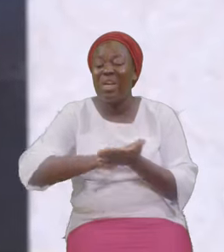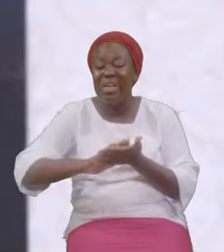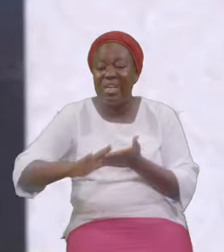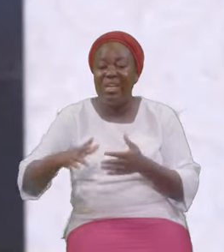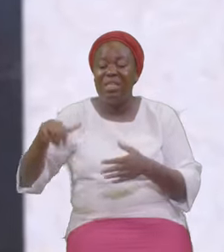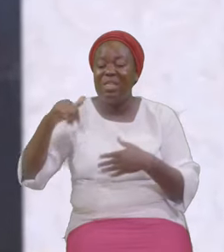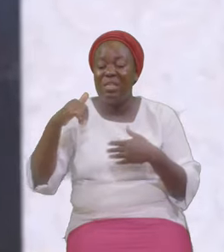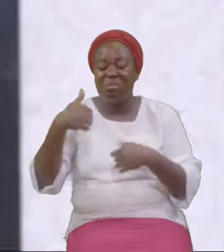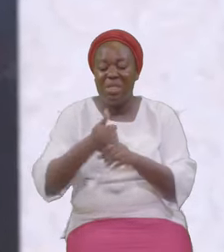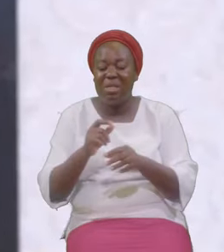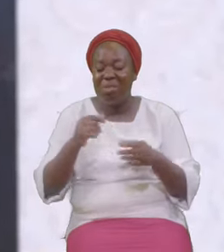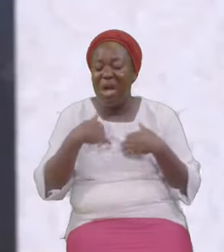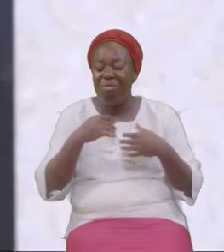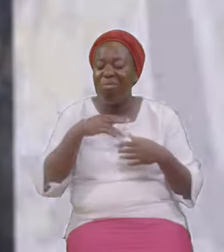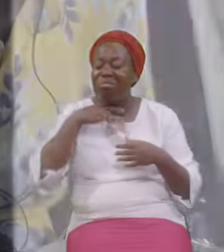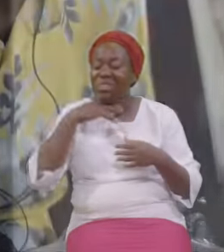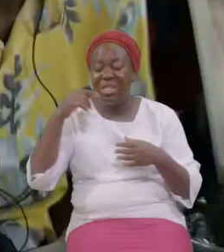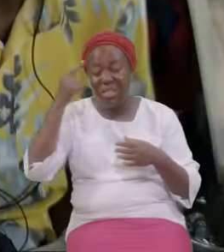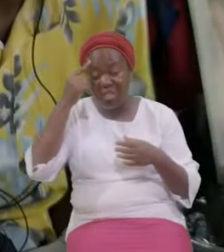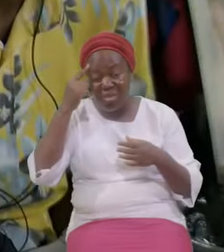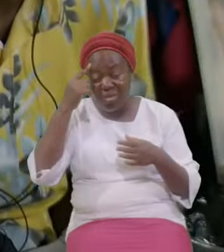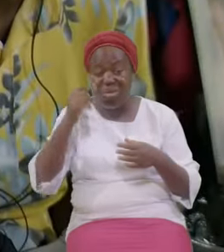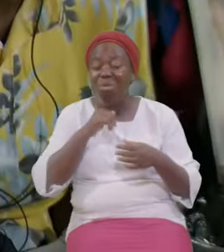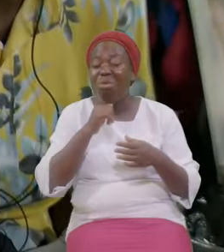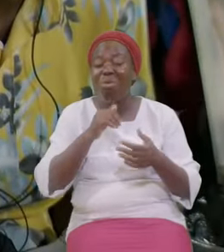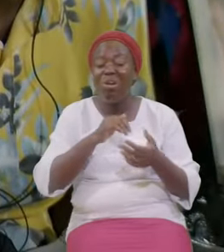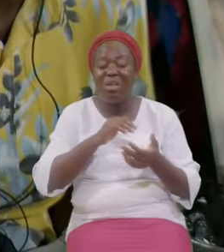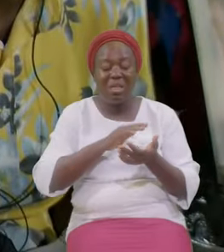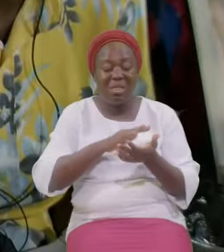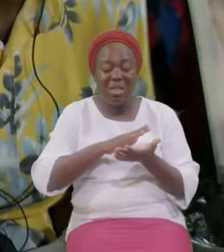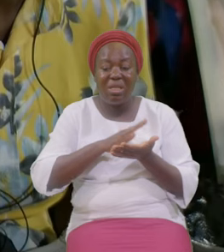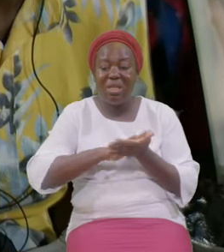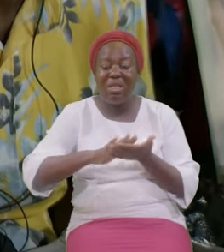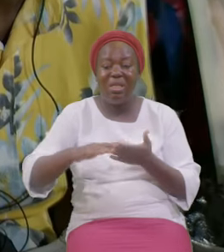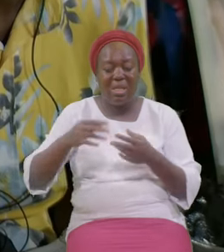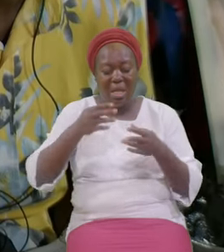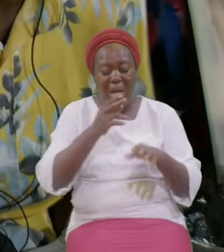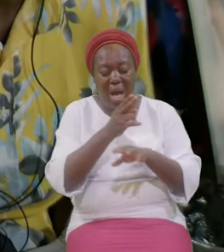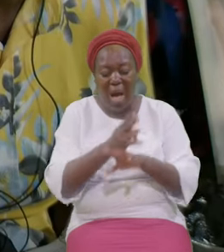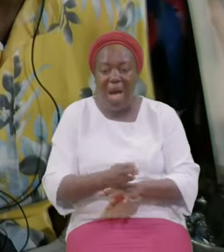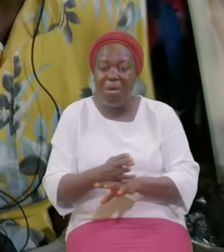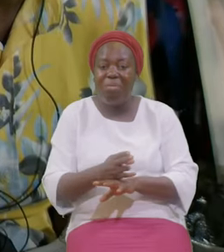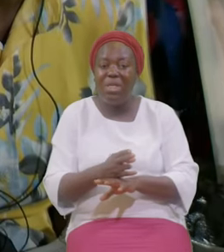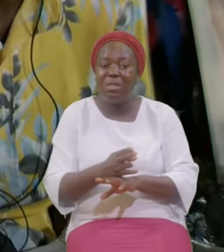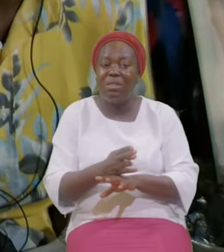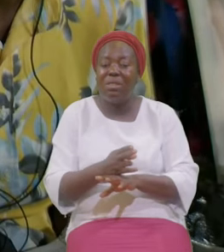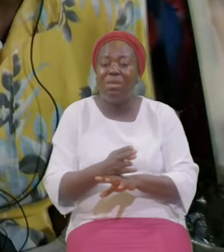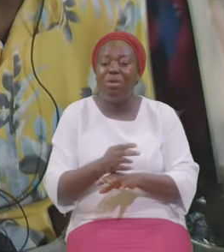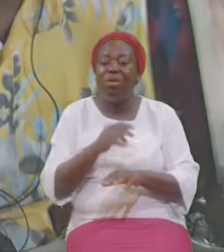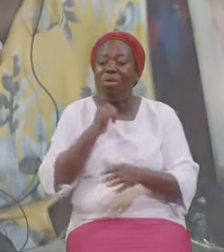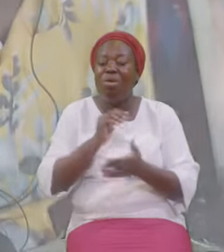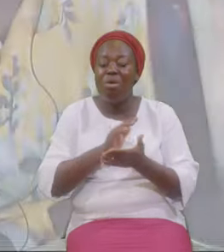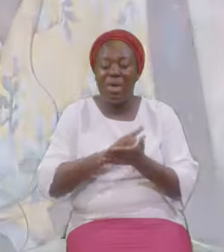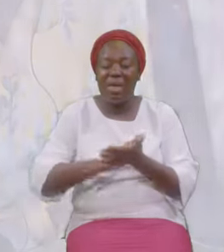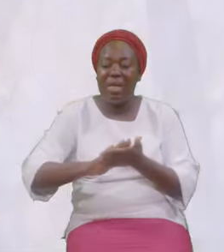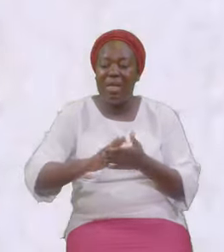thoughts, unclean life, unclean habits, unclean behavior. As you come to